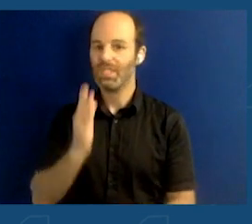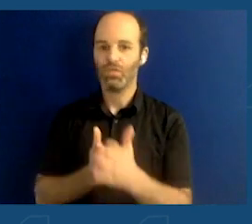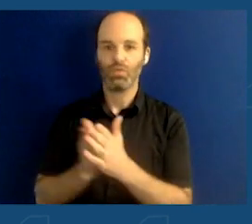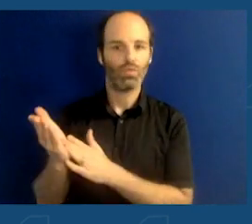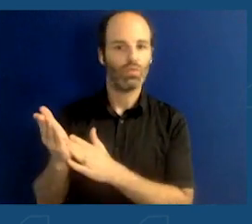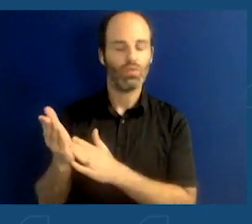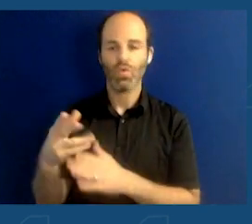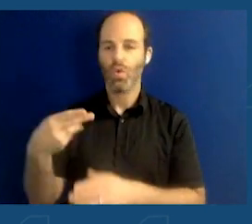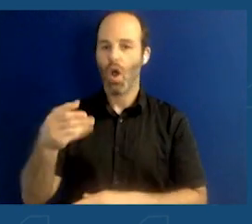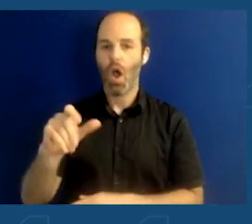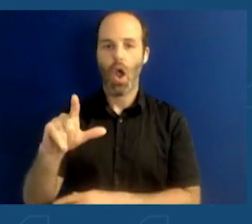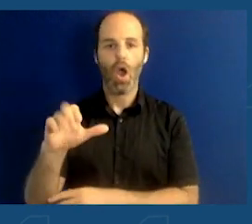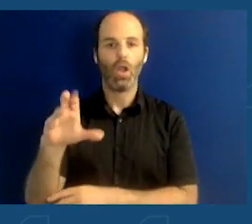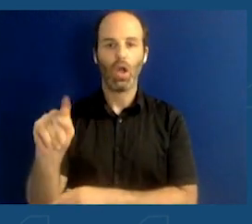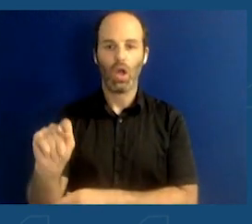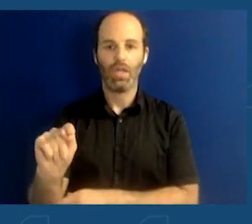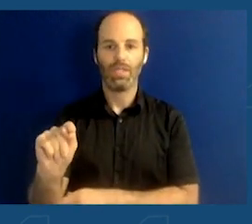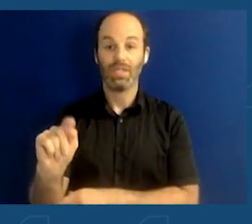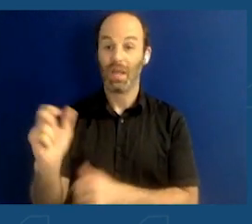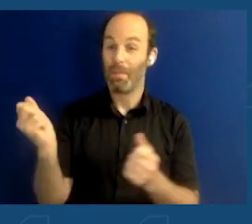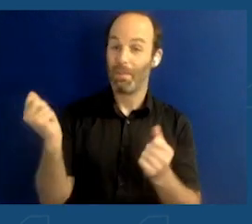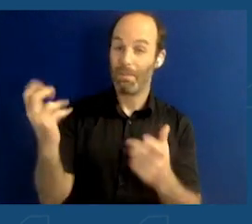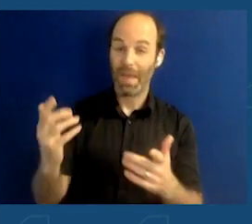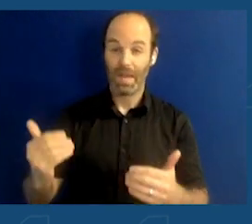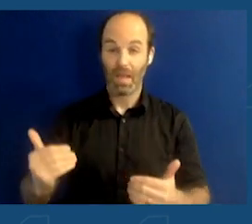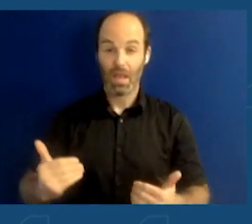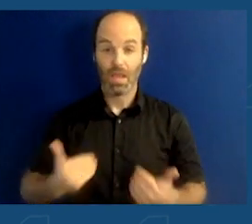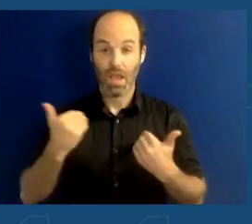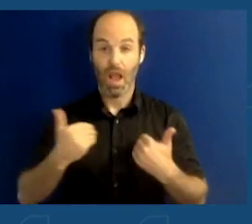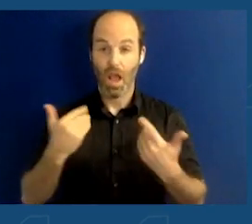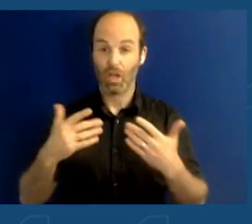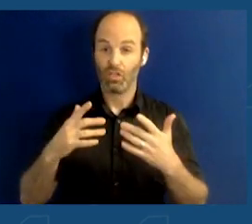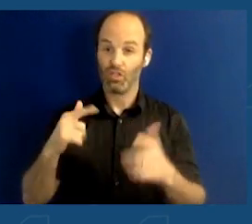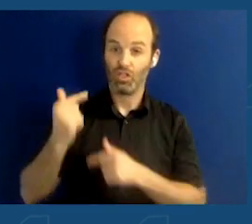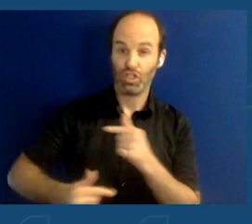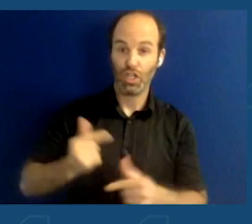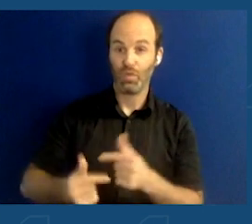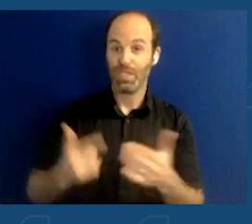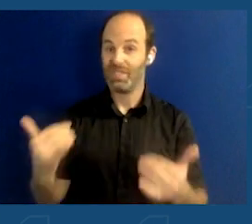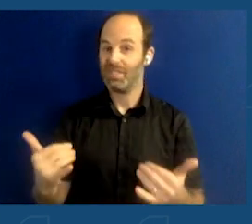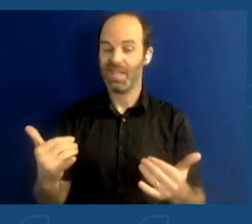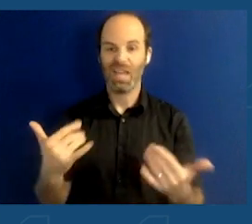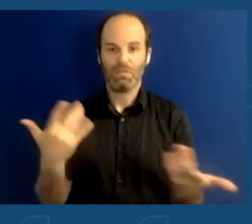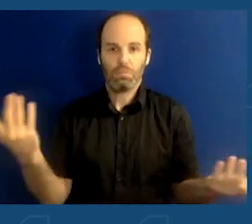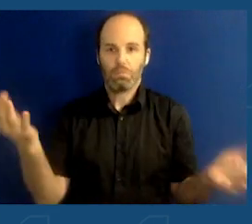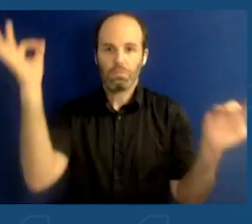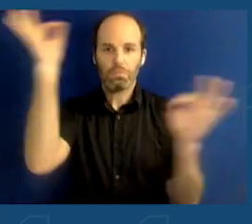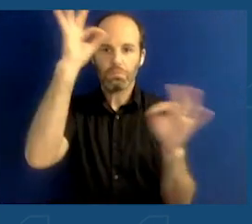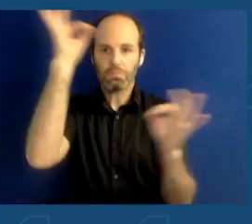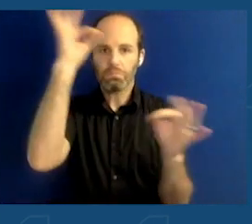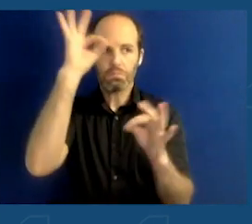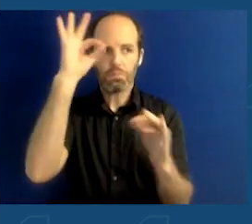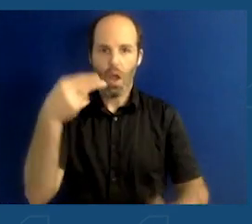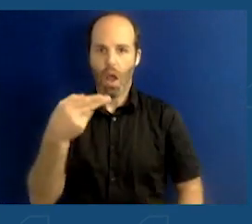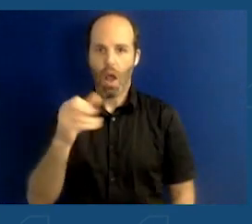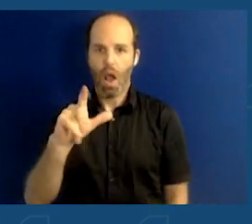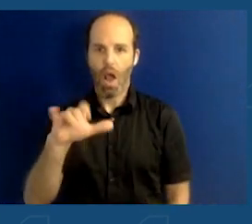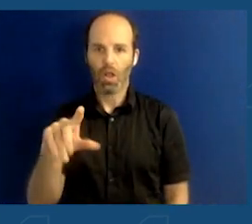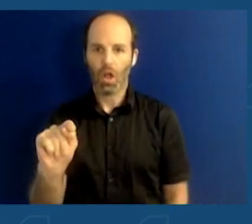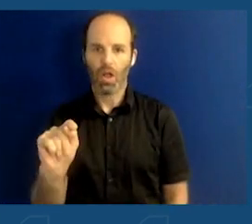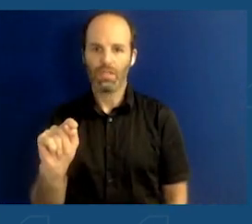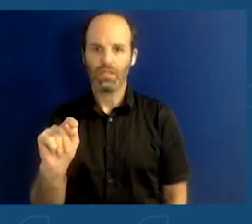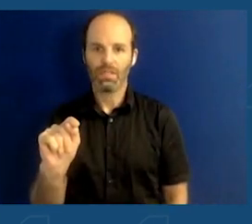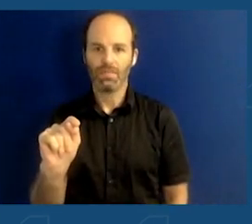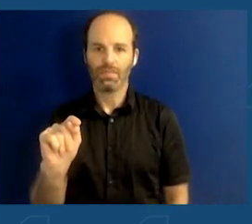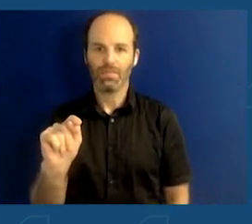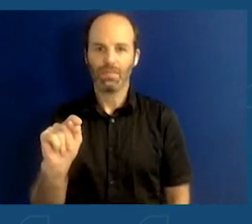many younger generations lack basic knowledge of the Holocaust. I